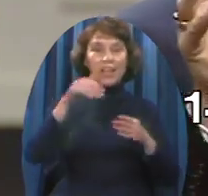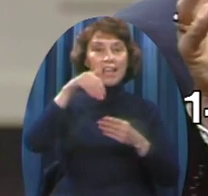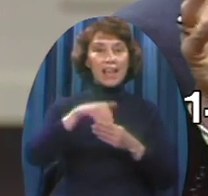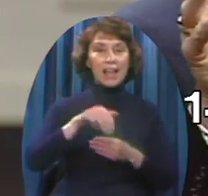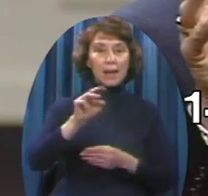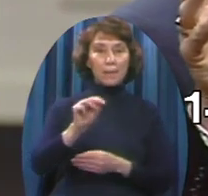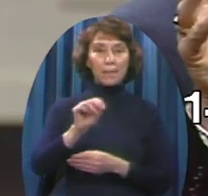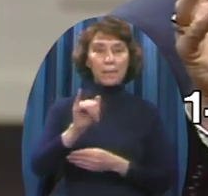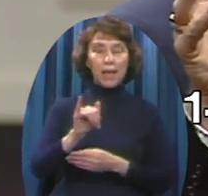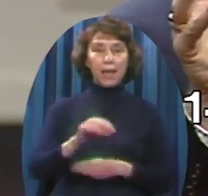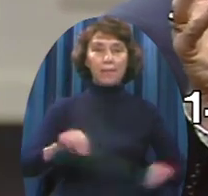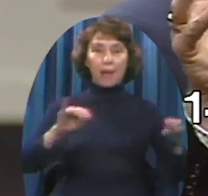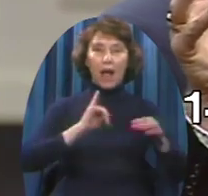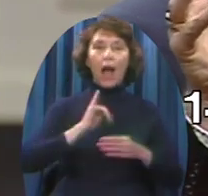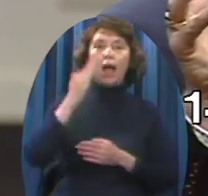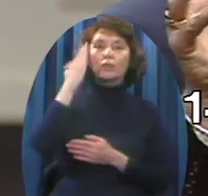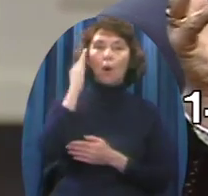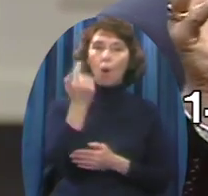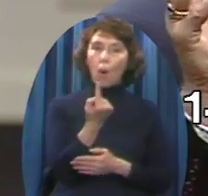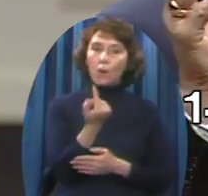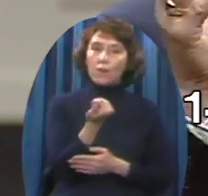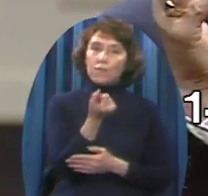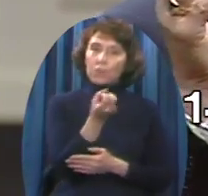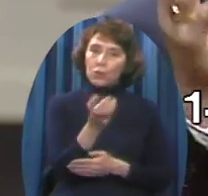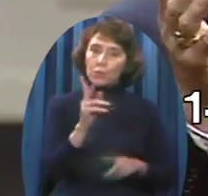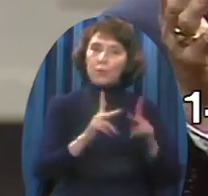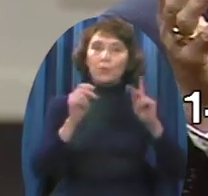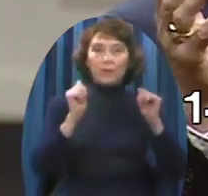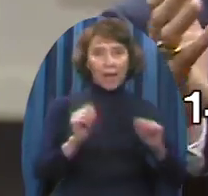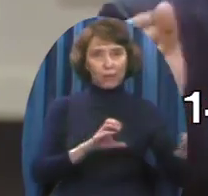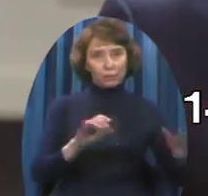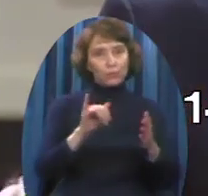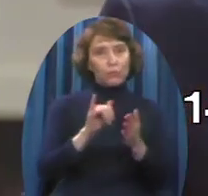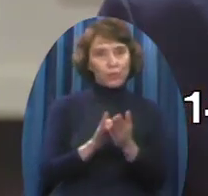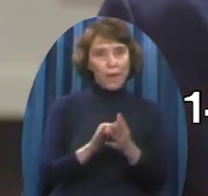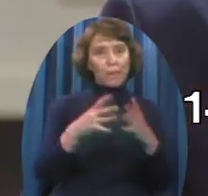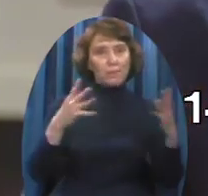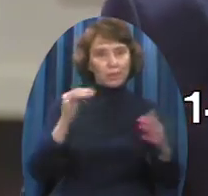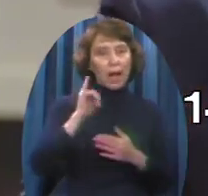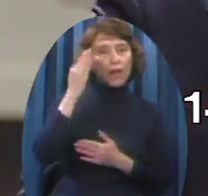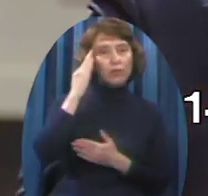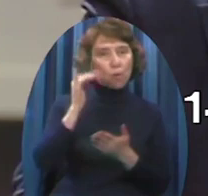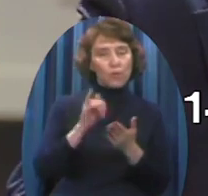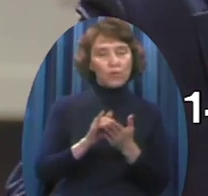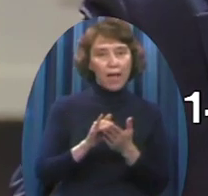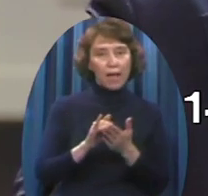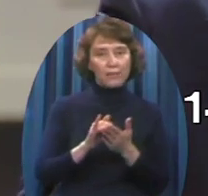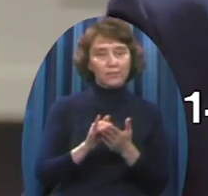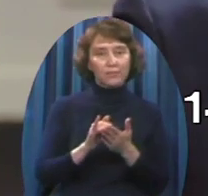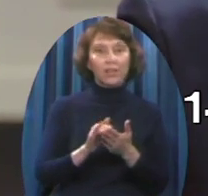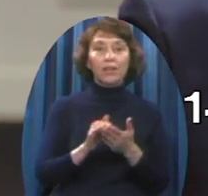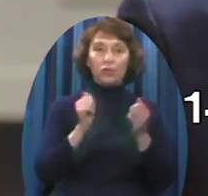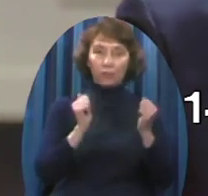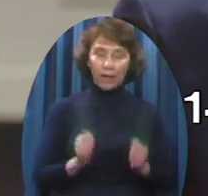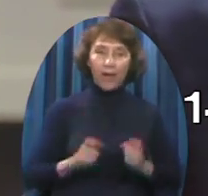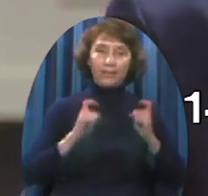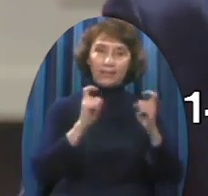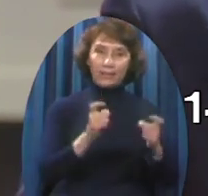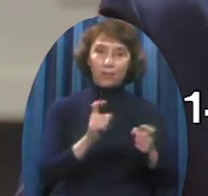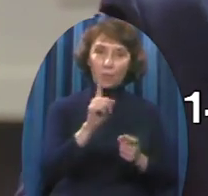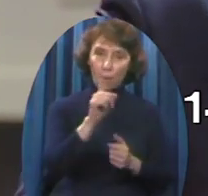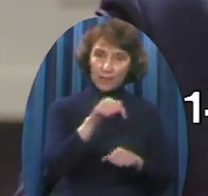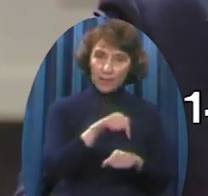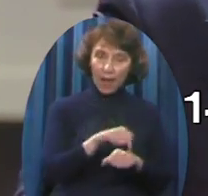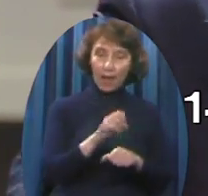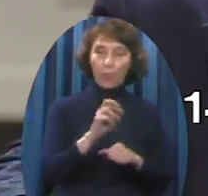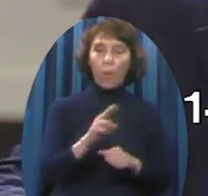handful looking in can do this. But you could either give it all at one time, made payable to Old Time Gospel Hour, it's tax deductible, of course,